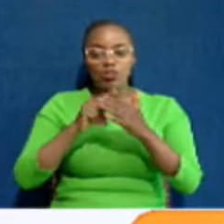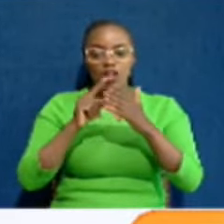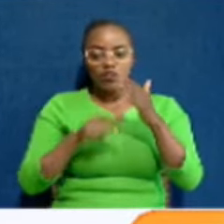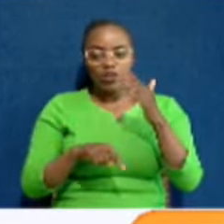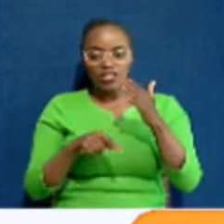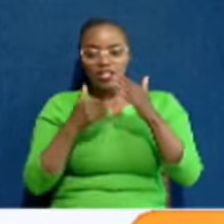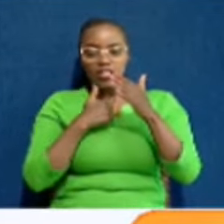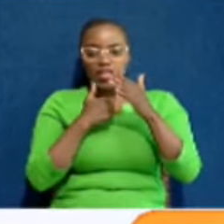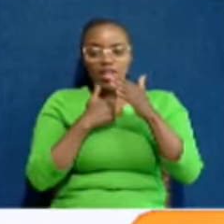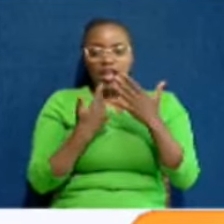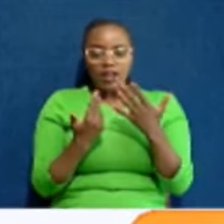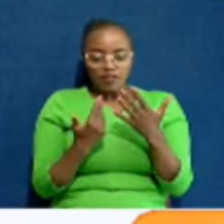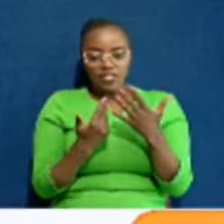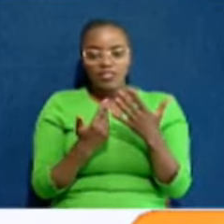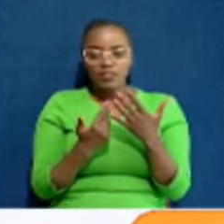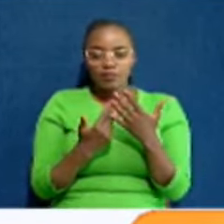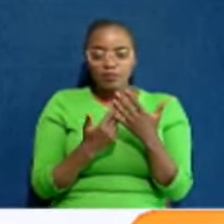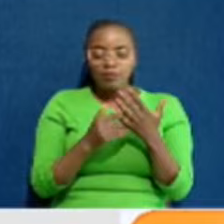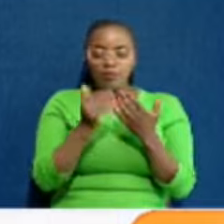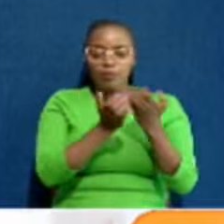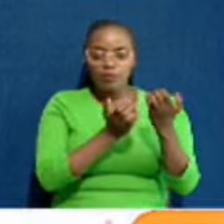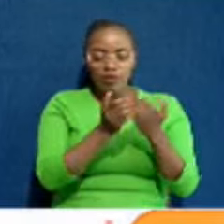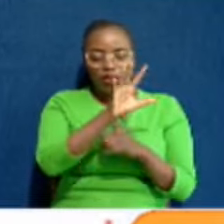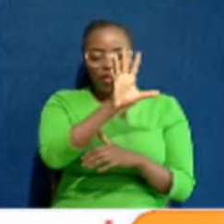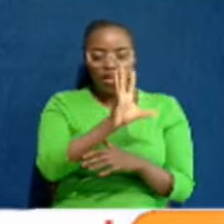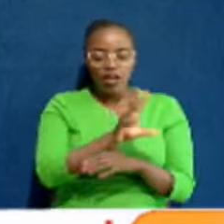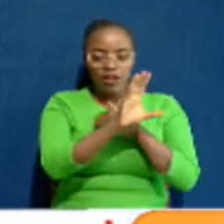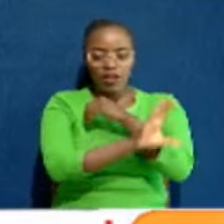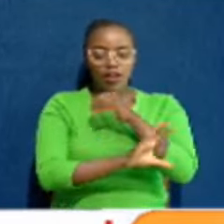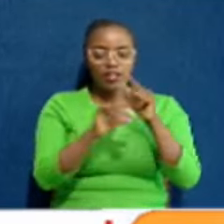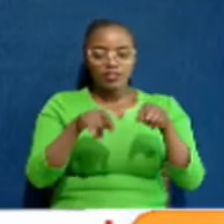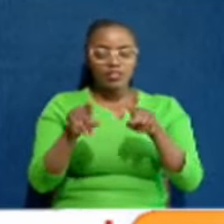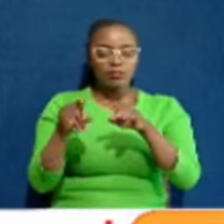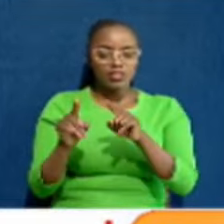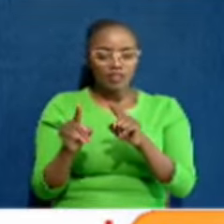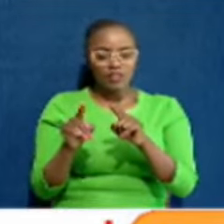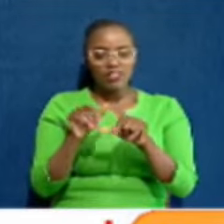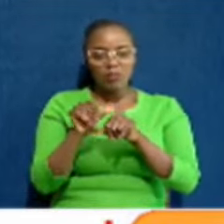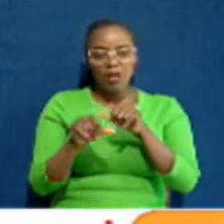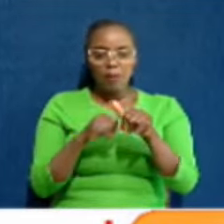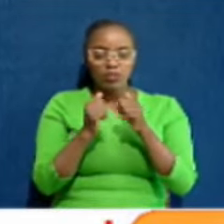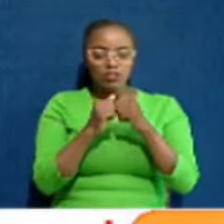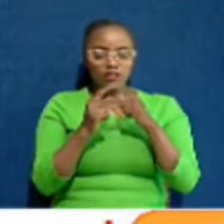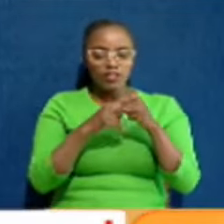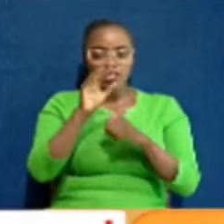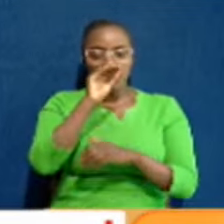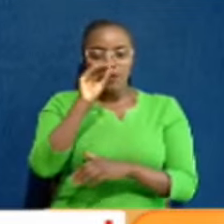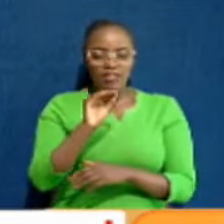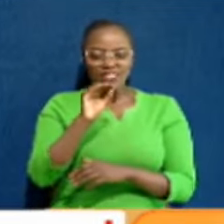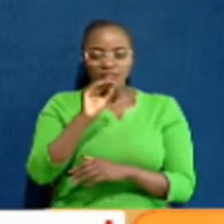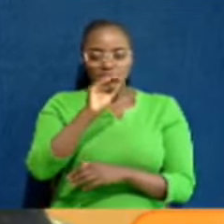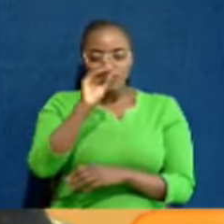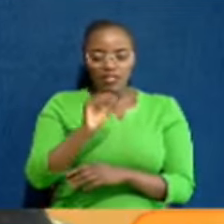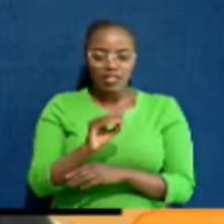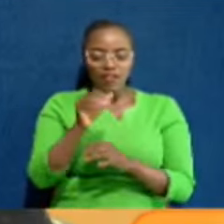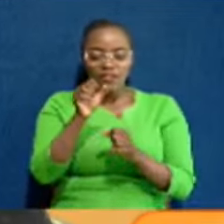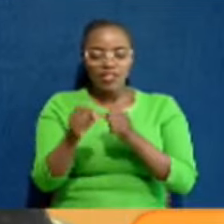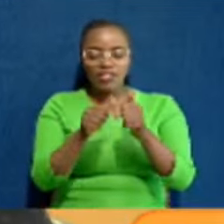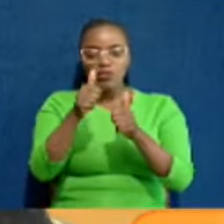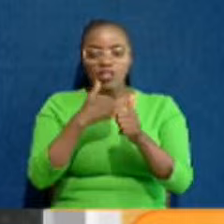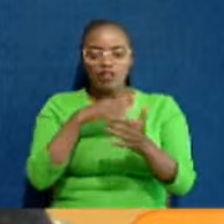our intra-trade, trade between the African countries themselves, is around 17%. The strategy we have gathered